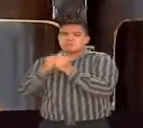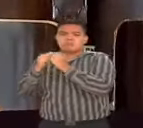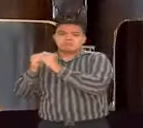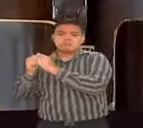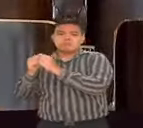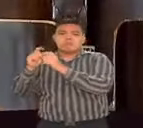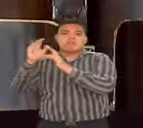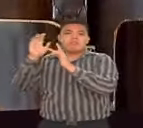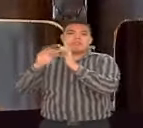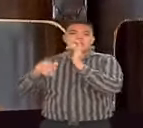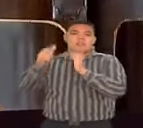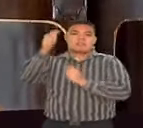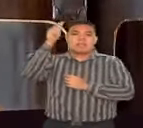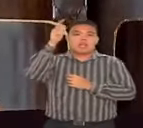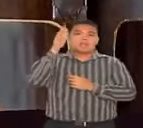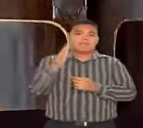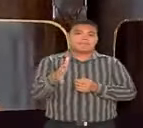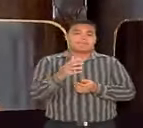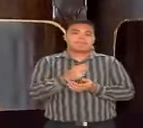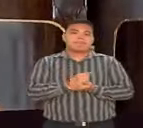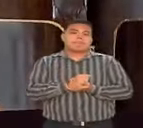more than God.